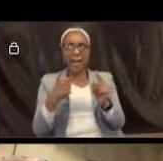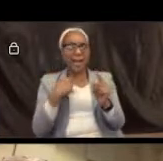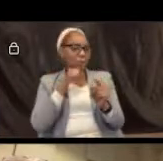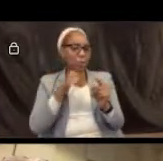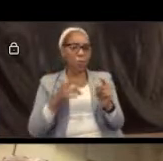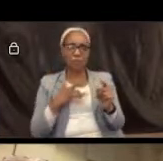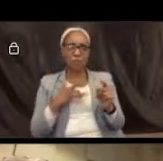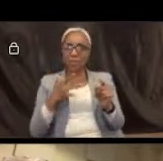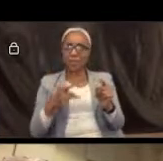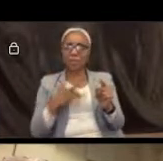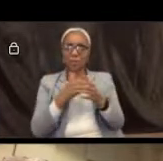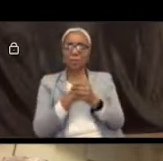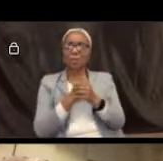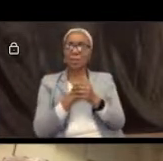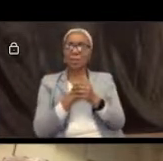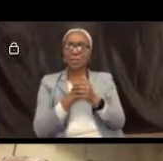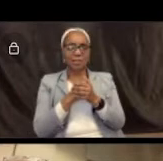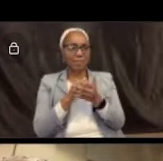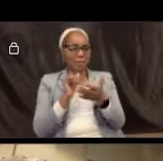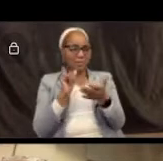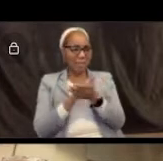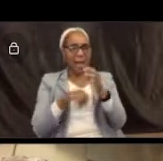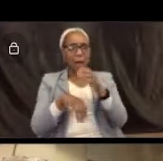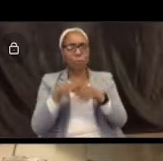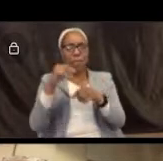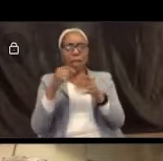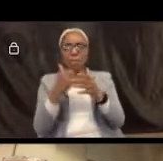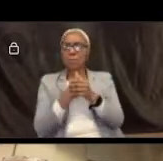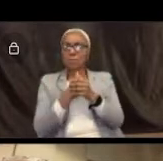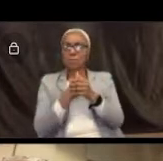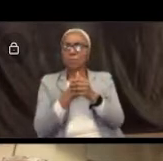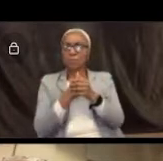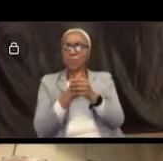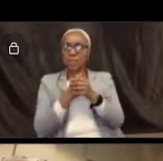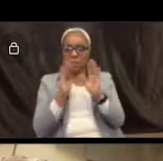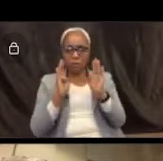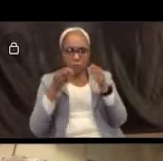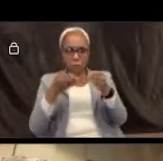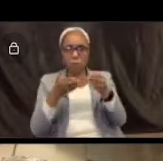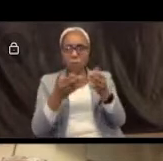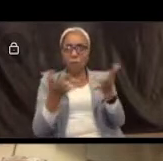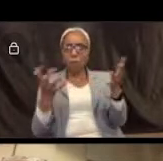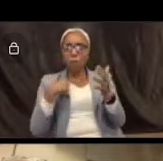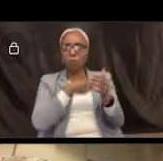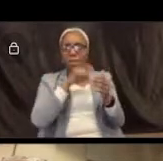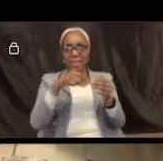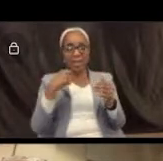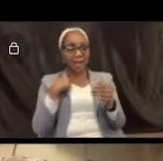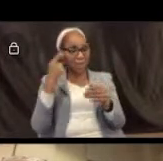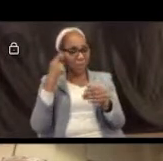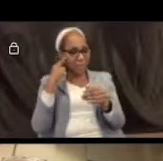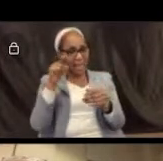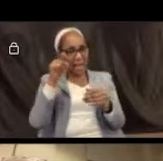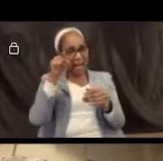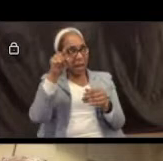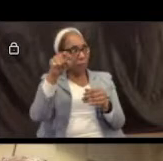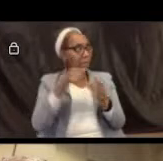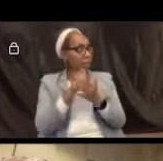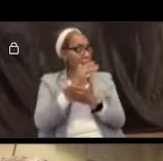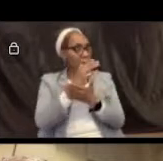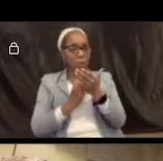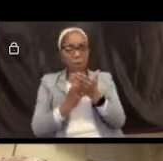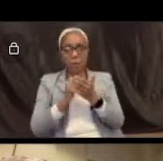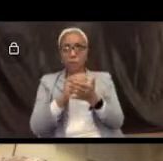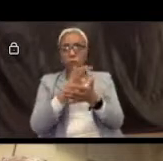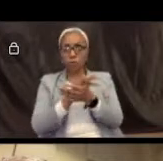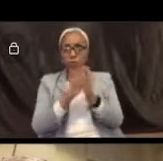that there's anything outside of the scope of what's needed. I think out there as part of the school